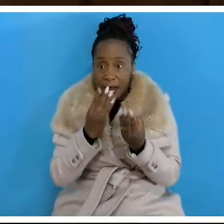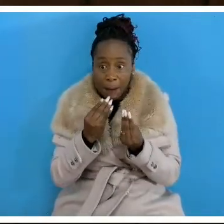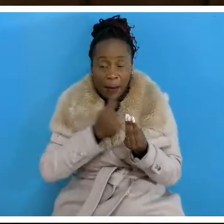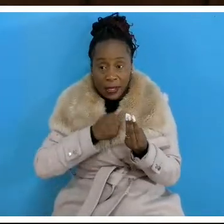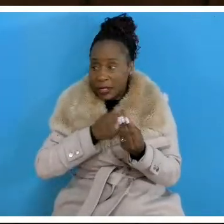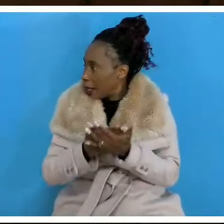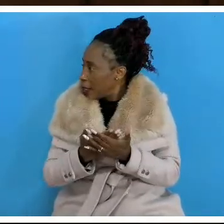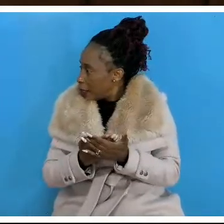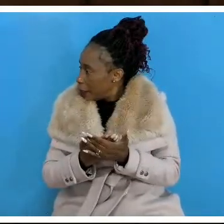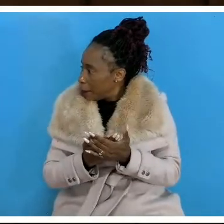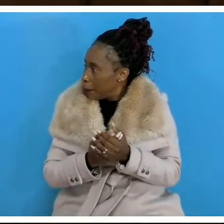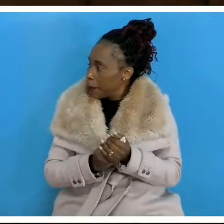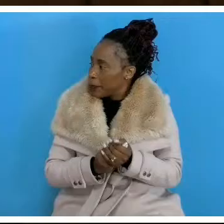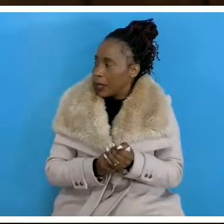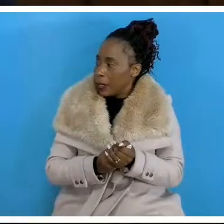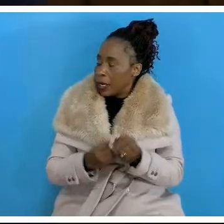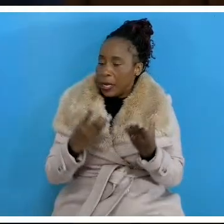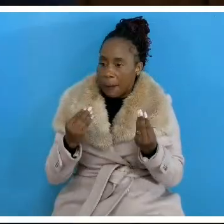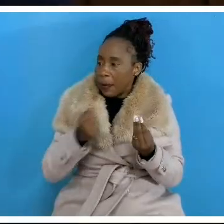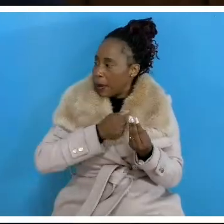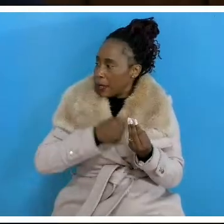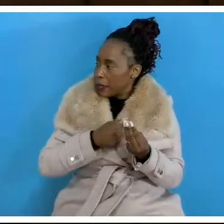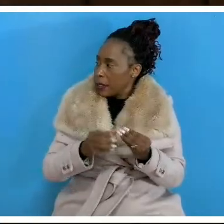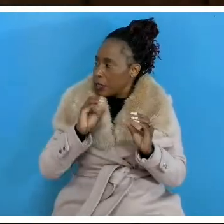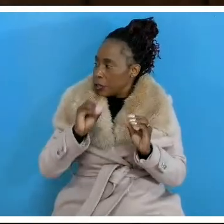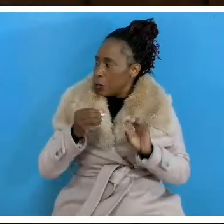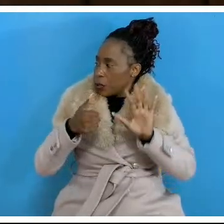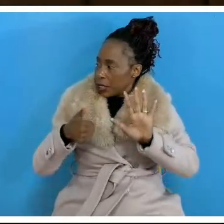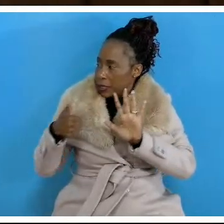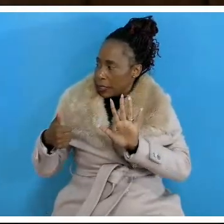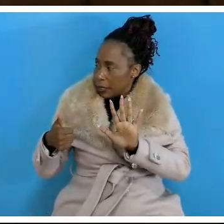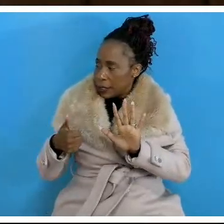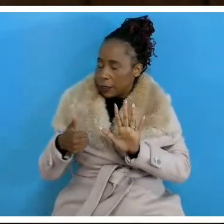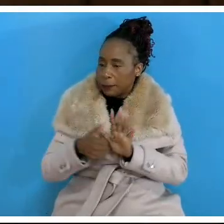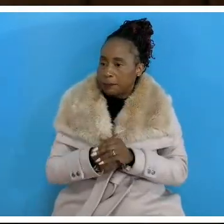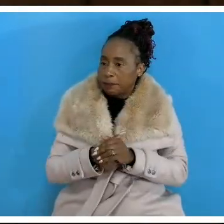Yeah, my cell number is 066